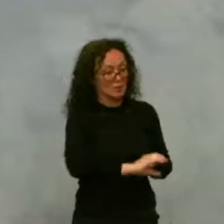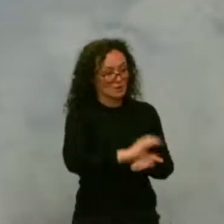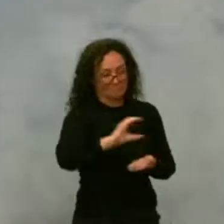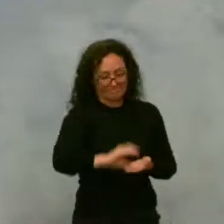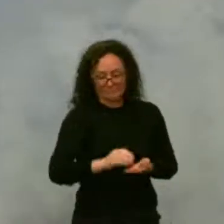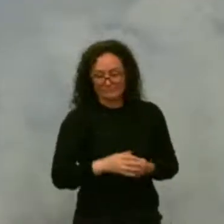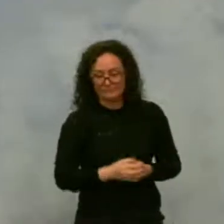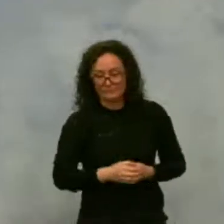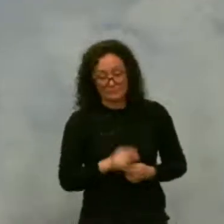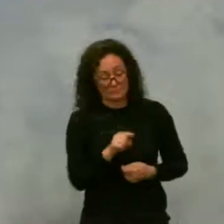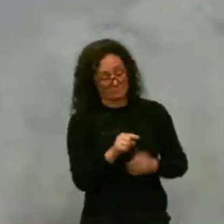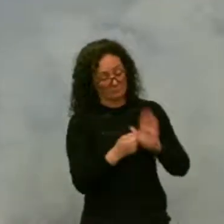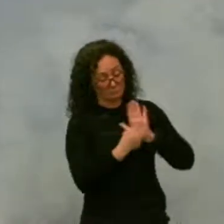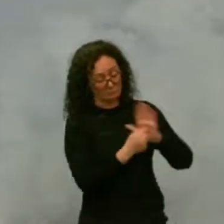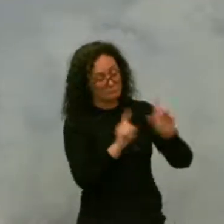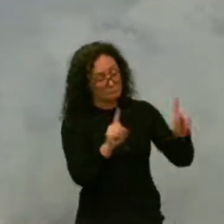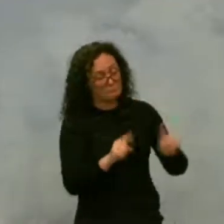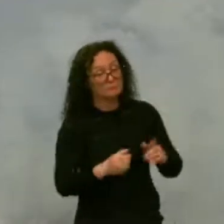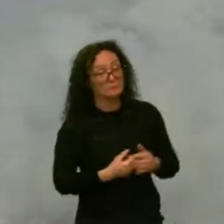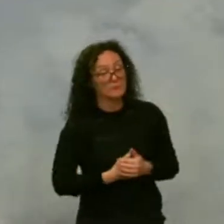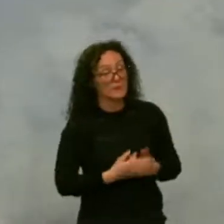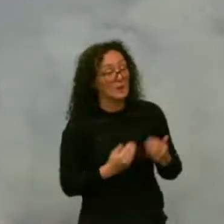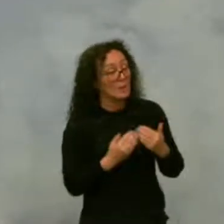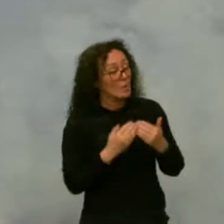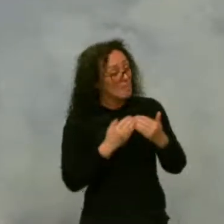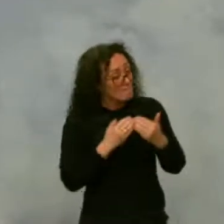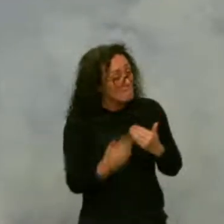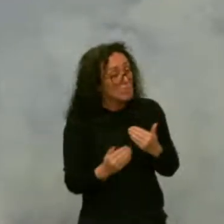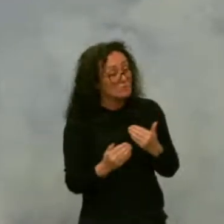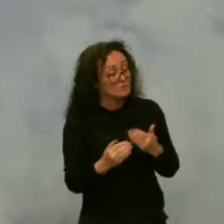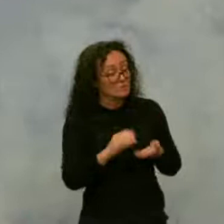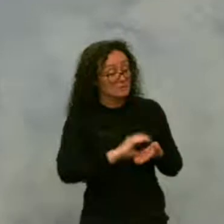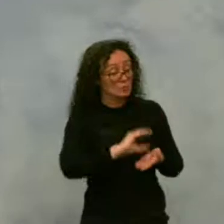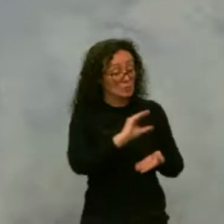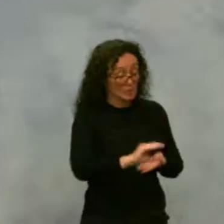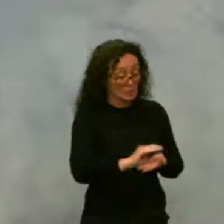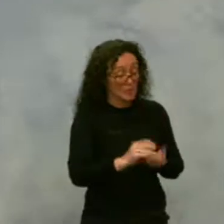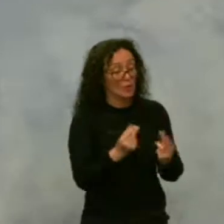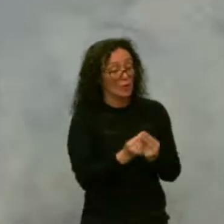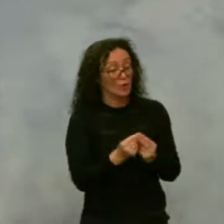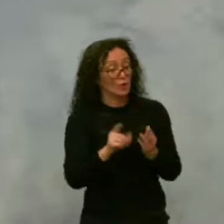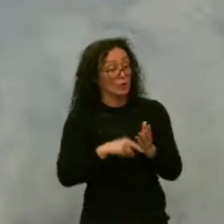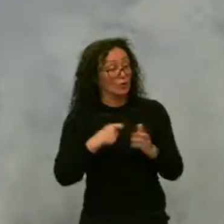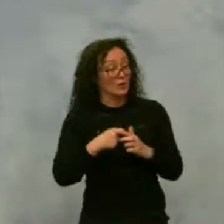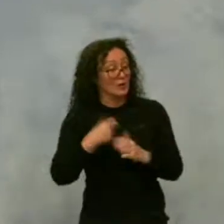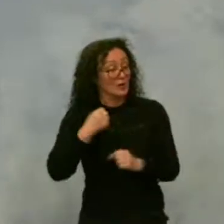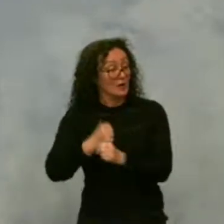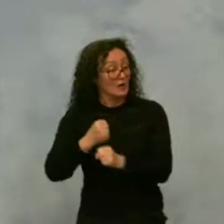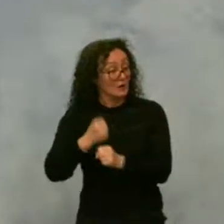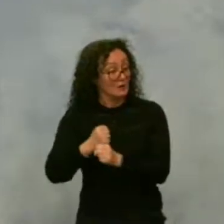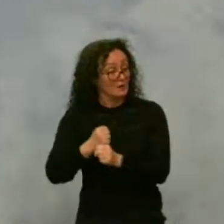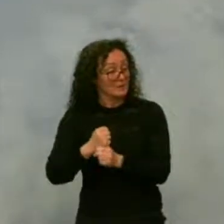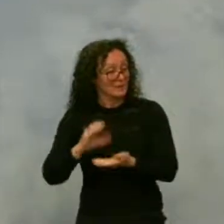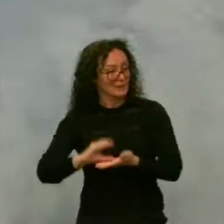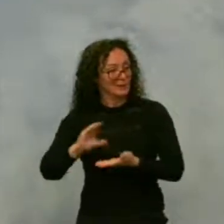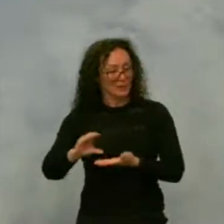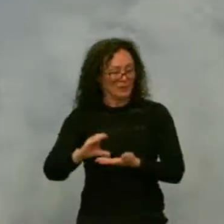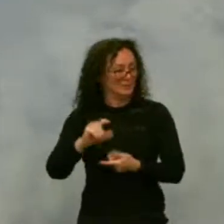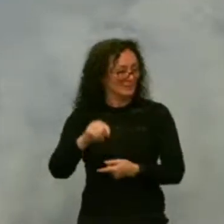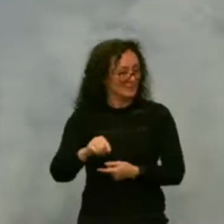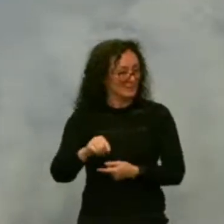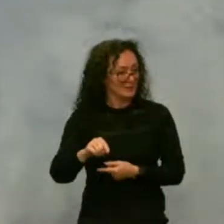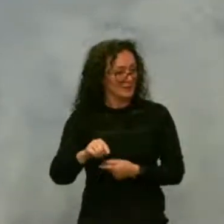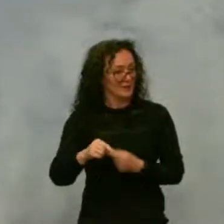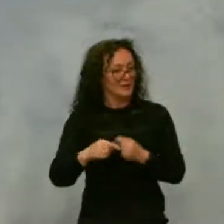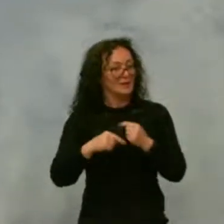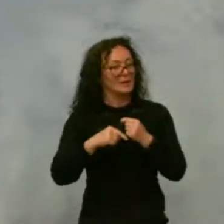And that table shows the majority of the deposits we've made have been with the UK government's deposit facility, the Debt Management